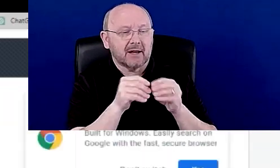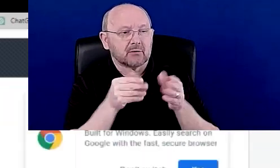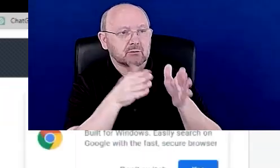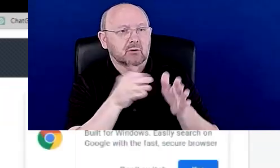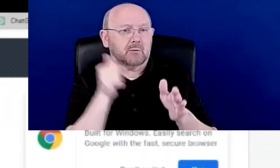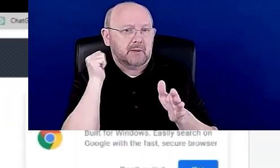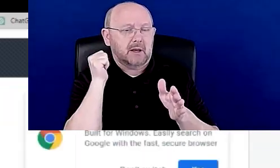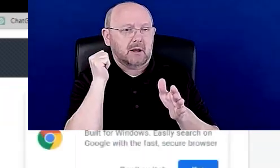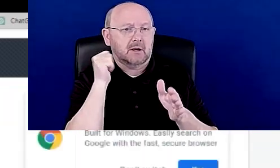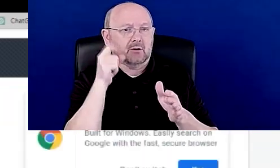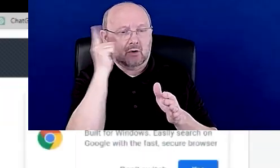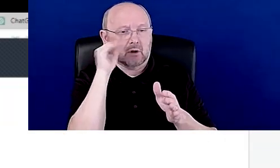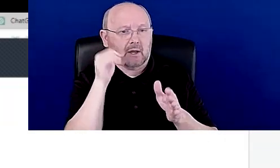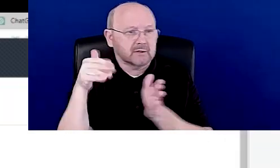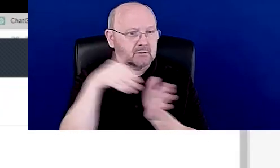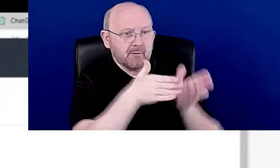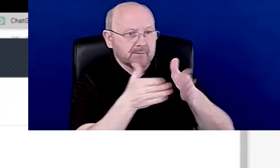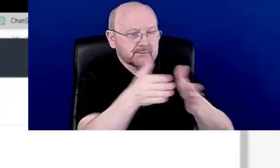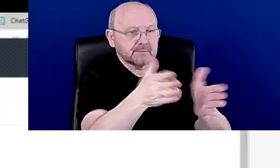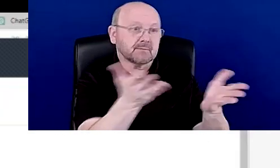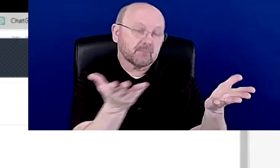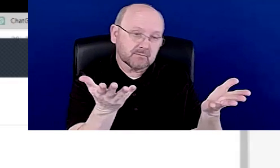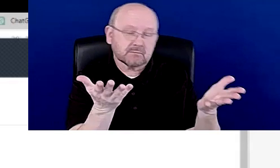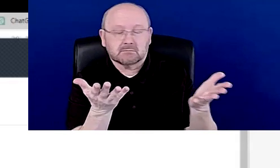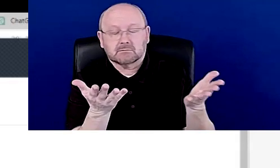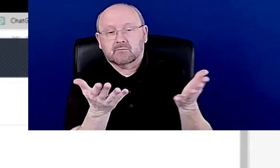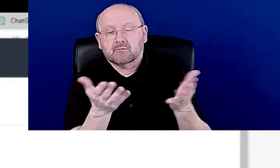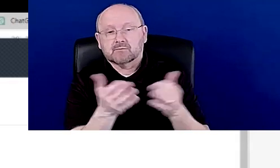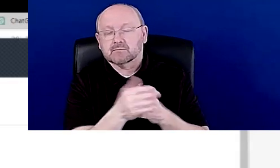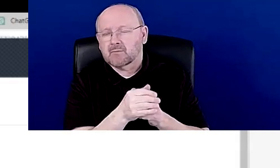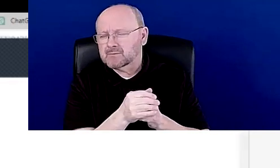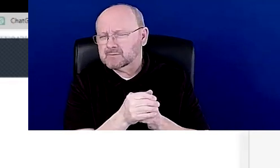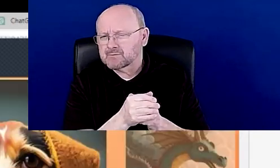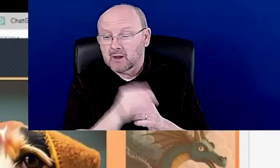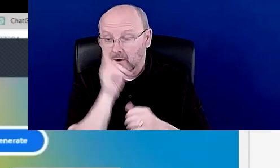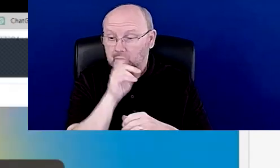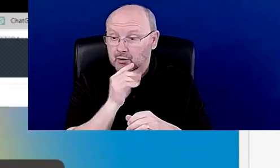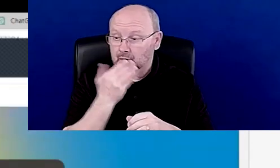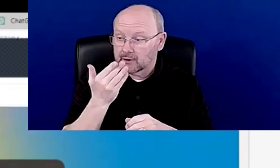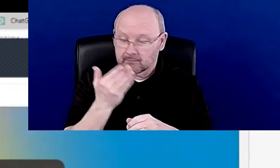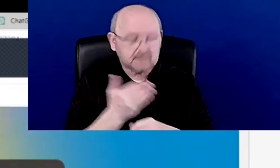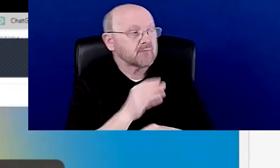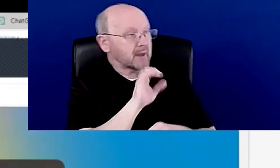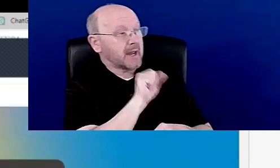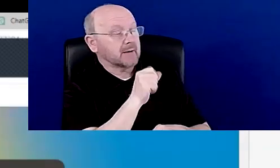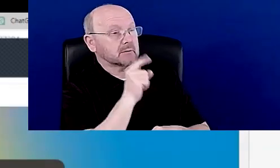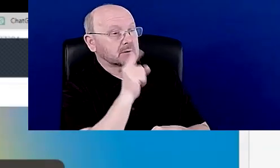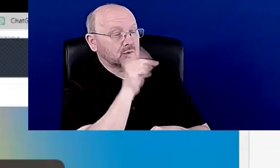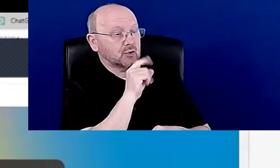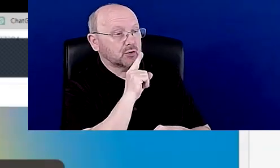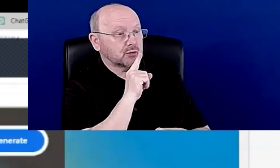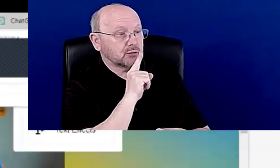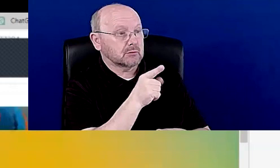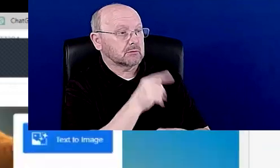had a question? Cool. Was it photorealistic or was it? Yes. Yeah. Yeah, it could have